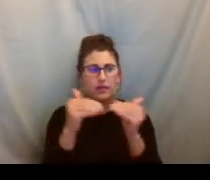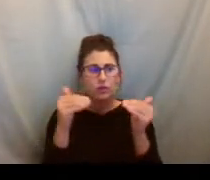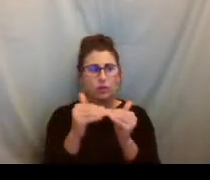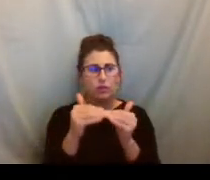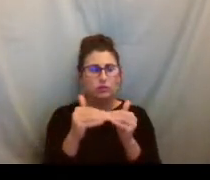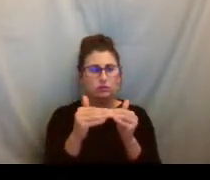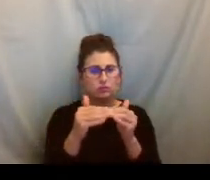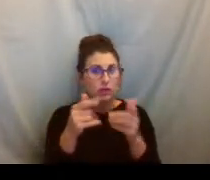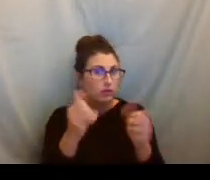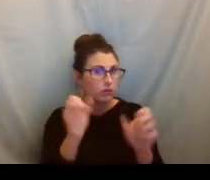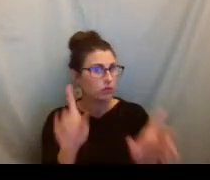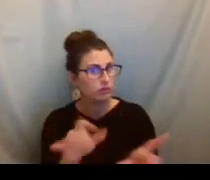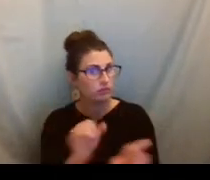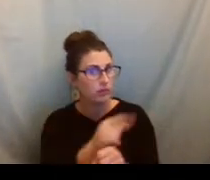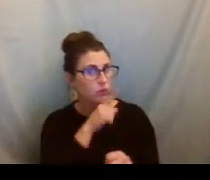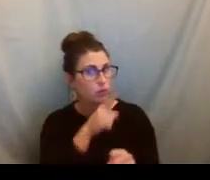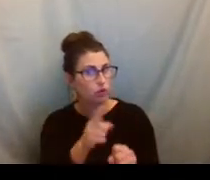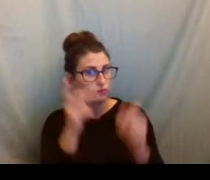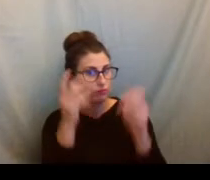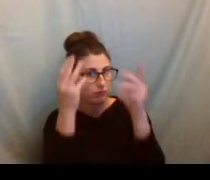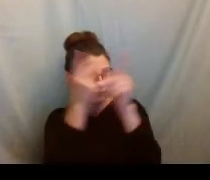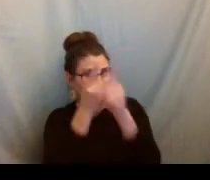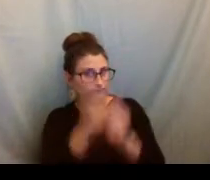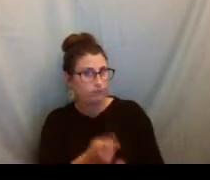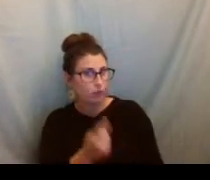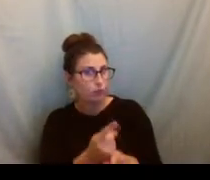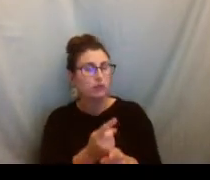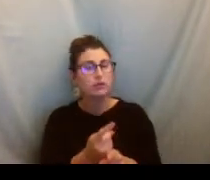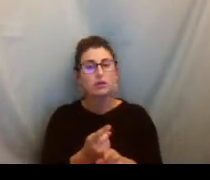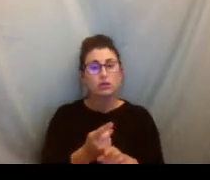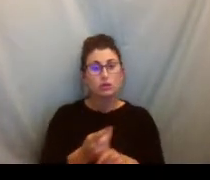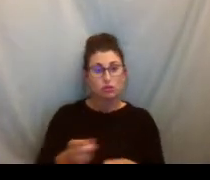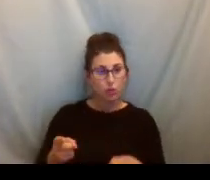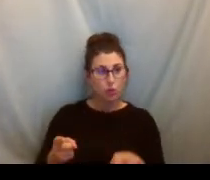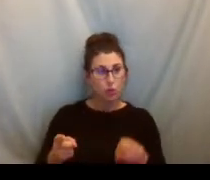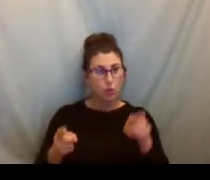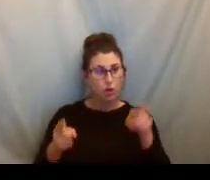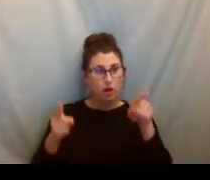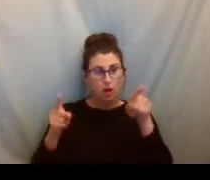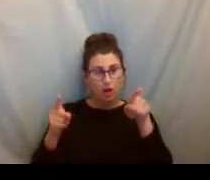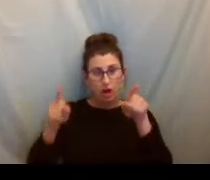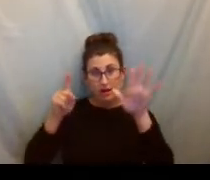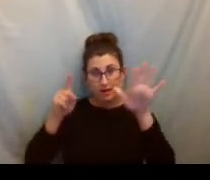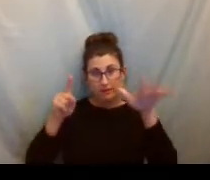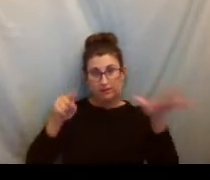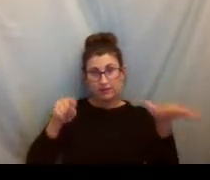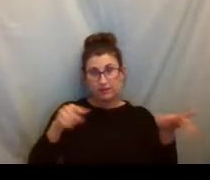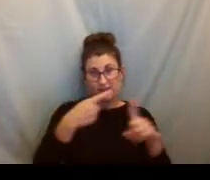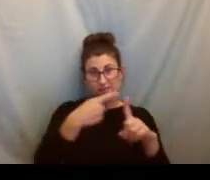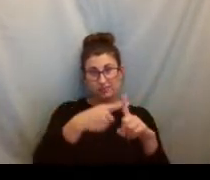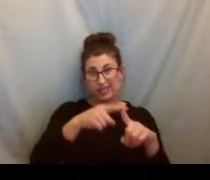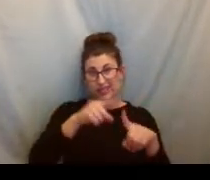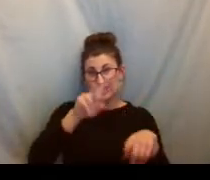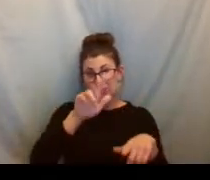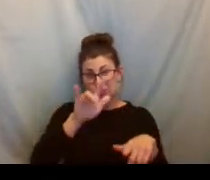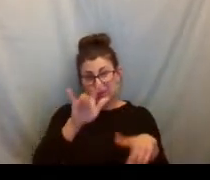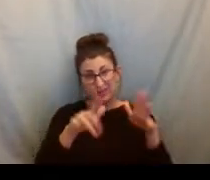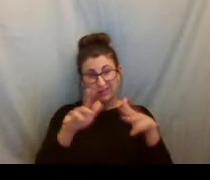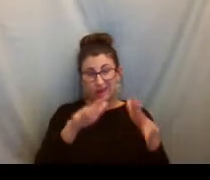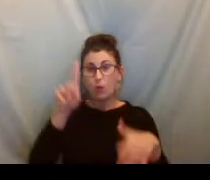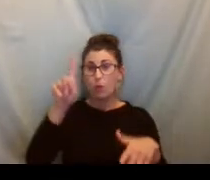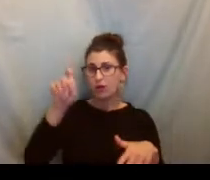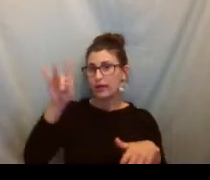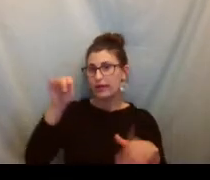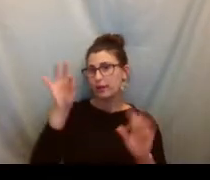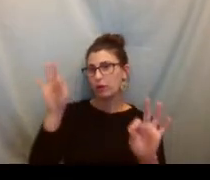Okay, make sure you subtract correctly. So 25, verify, 55 plus 25, 50, 60, 70, 80, so